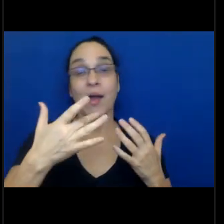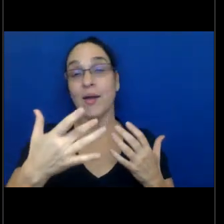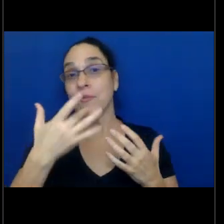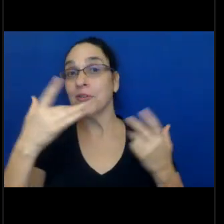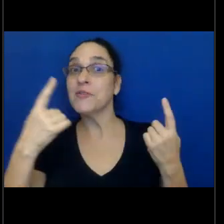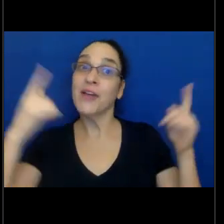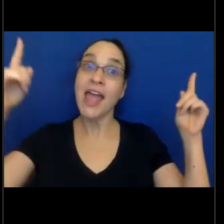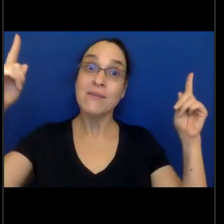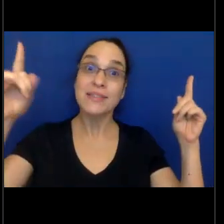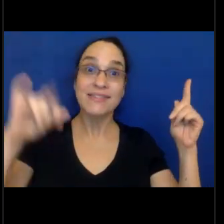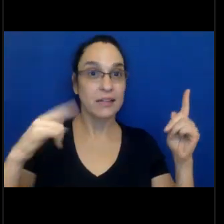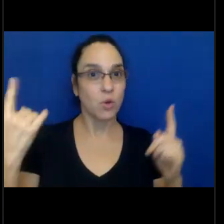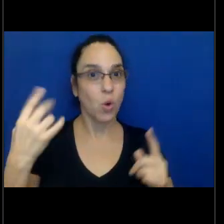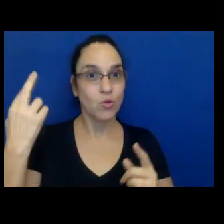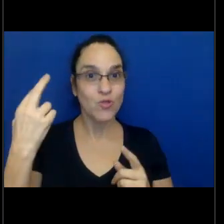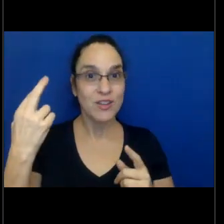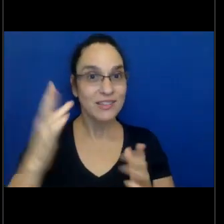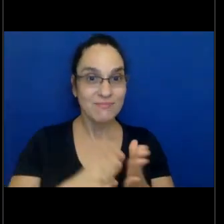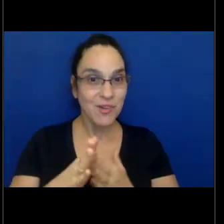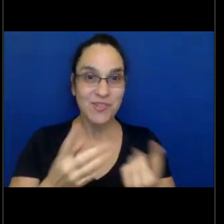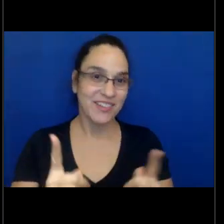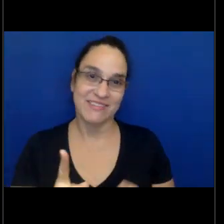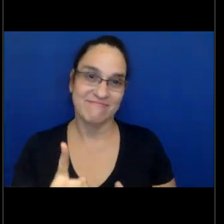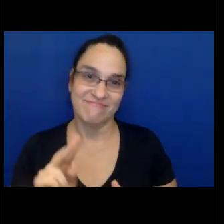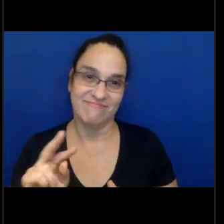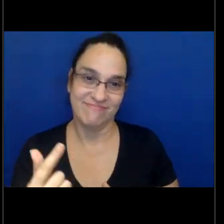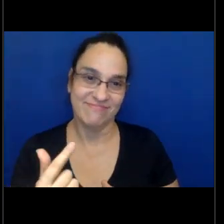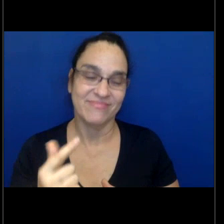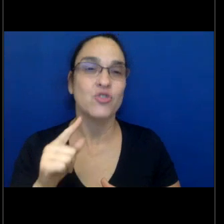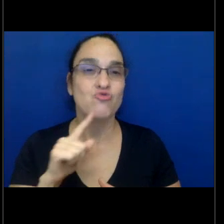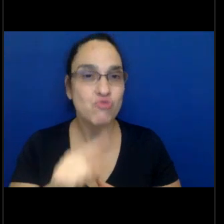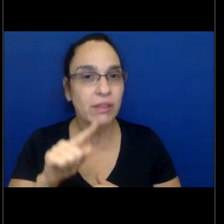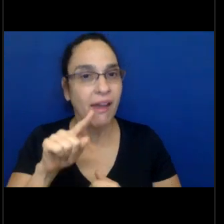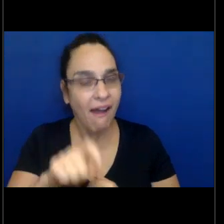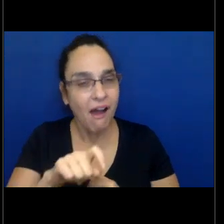have to become advocate for your own ideas, and